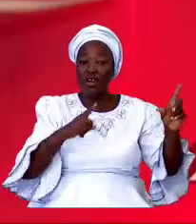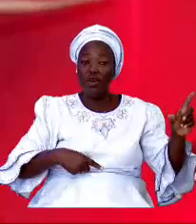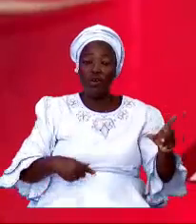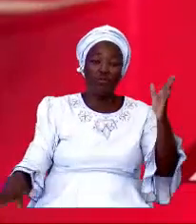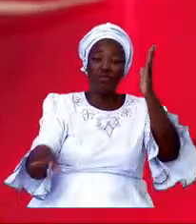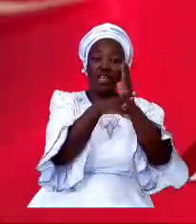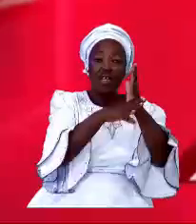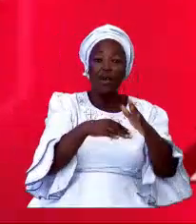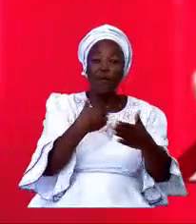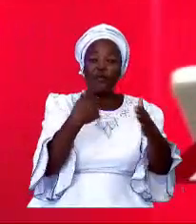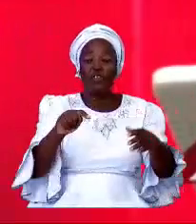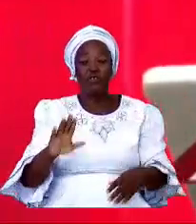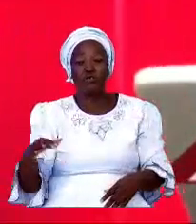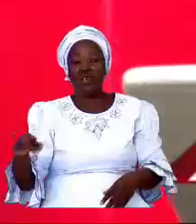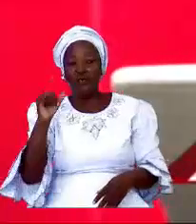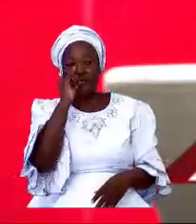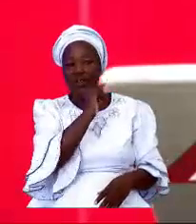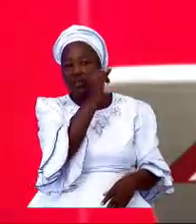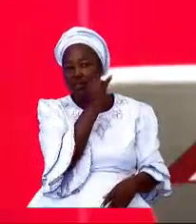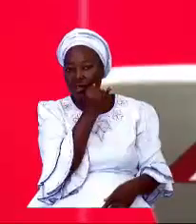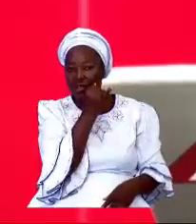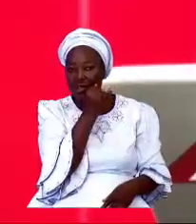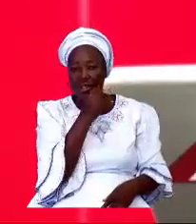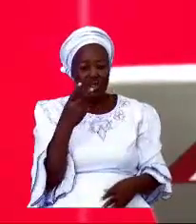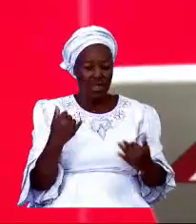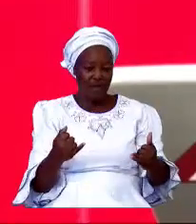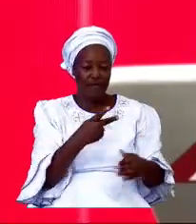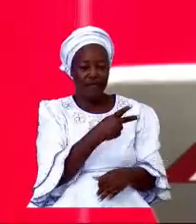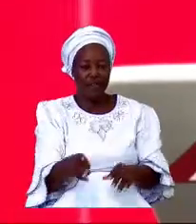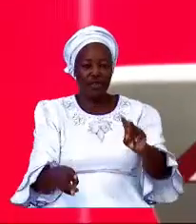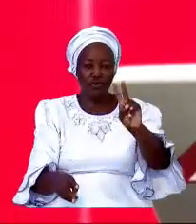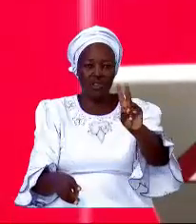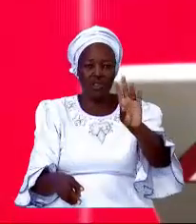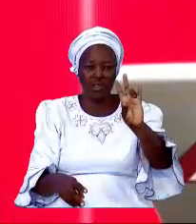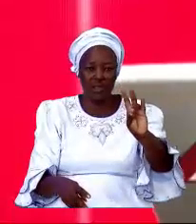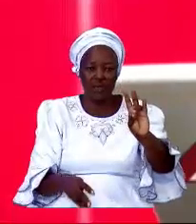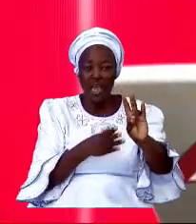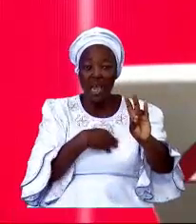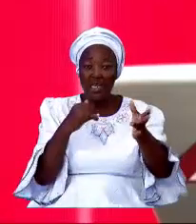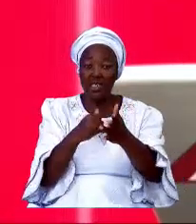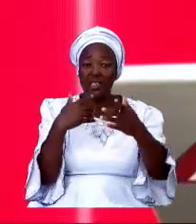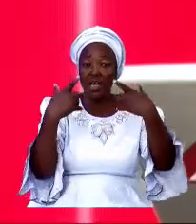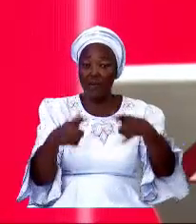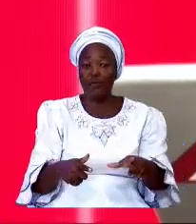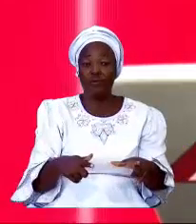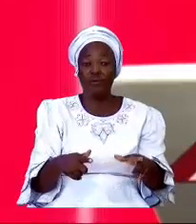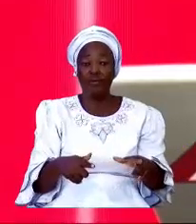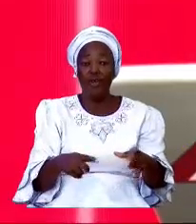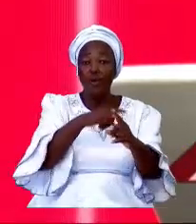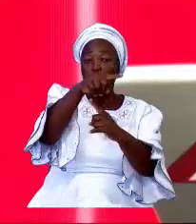Amorites, whom the Lord cast out before the children of Israel. Verse